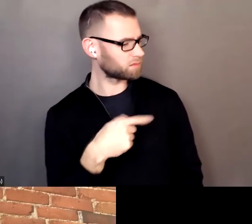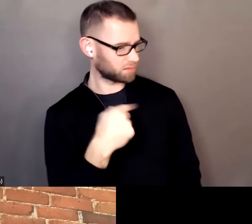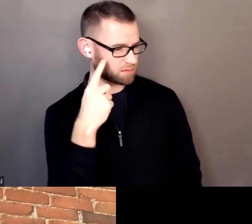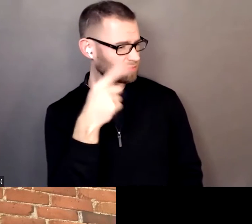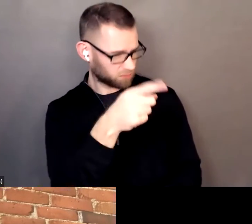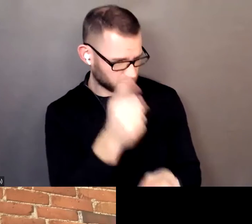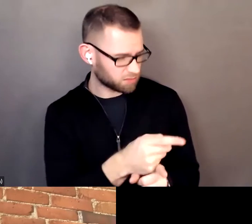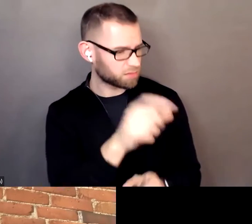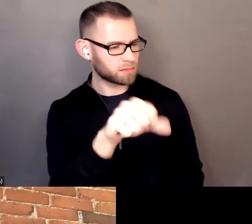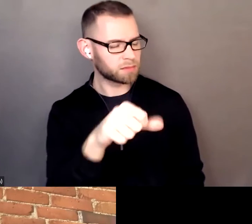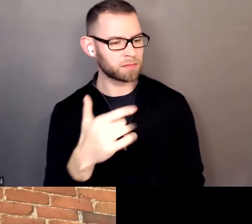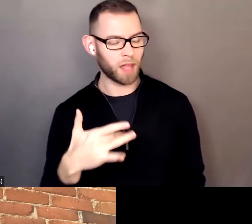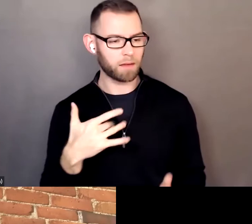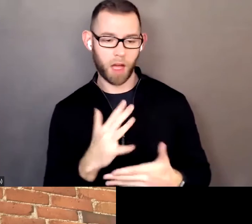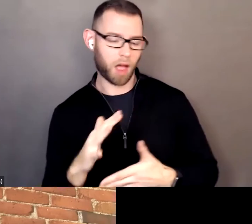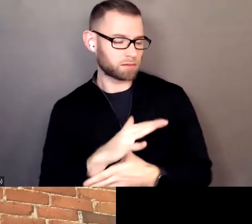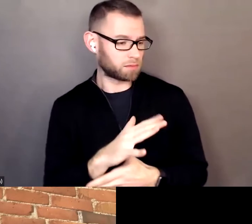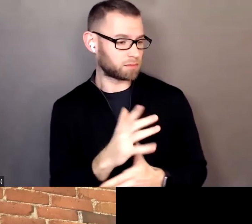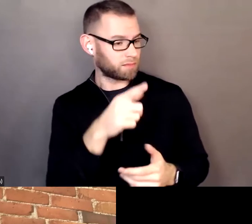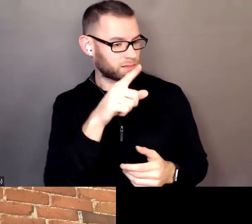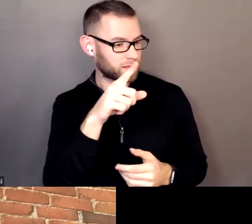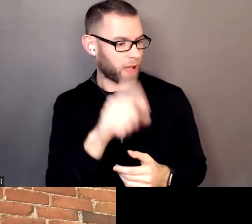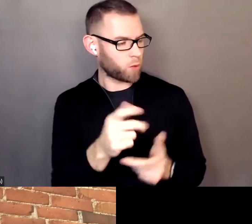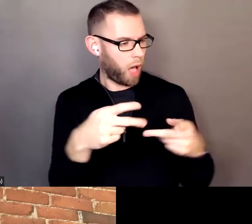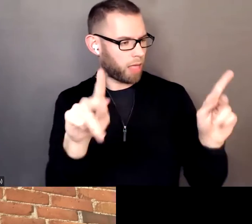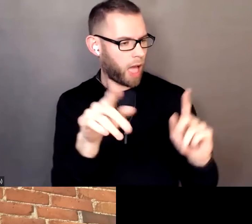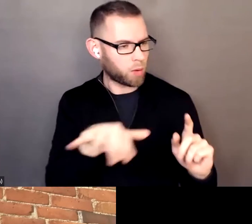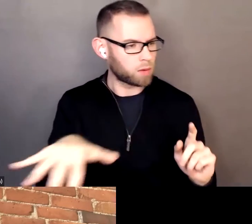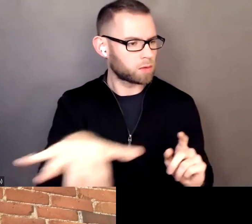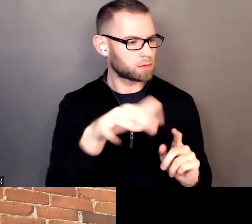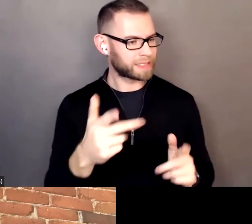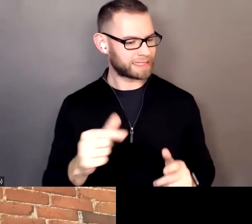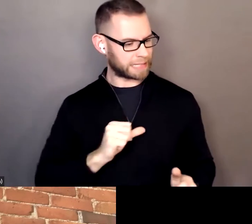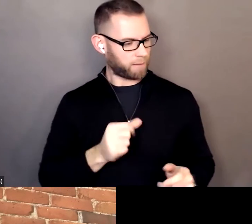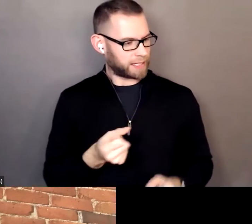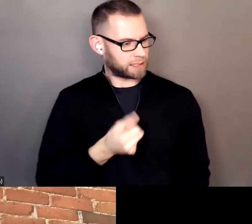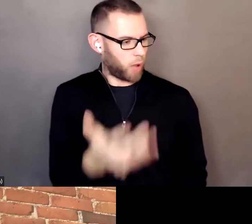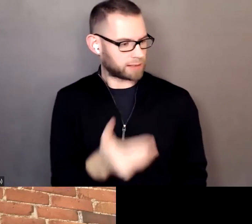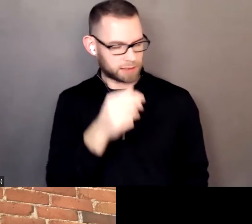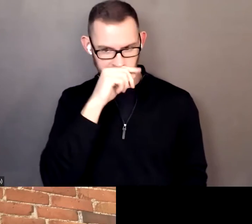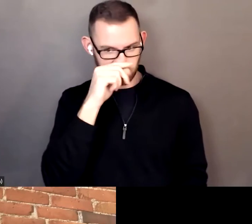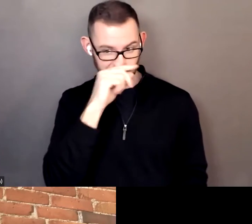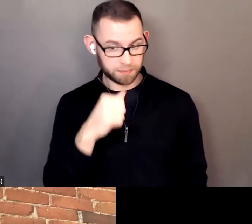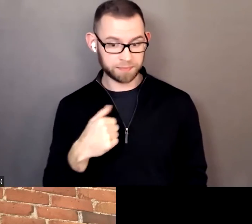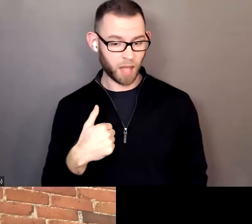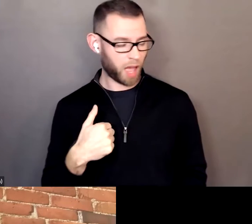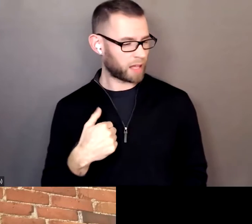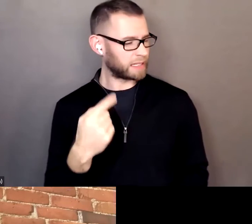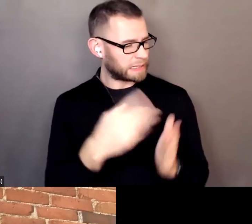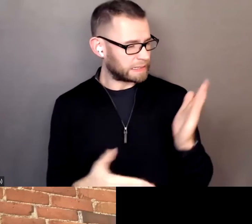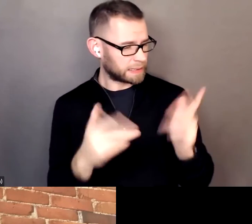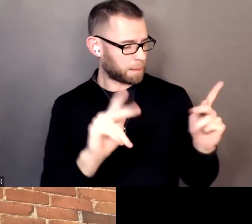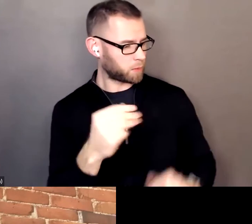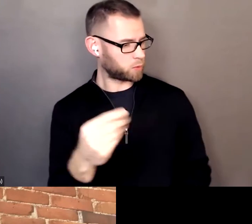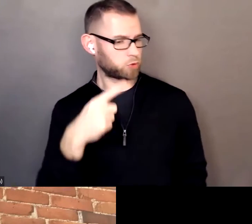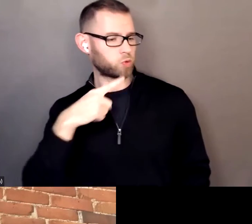things is to allow people to self-express the way they want to. I have been told that I should not say that I'm blind. And I'm like, no, but Mm.